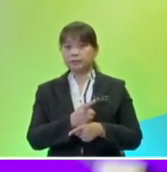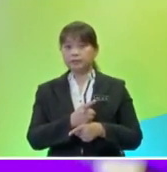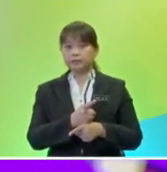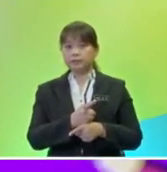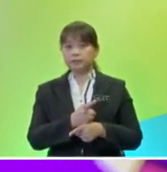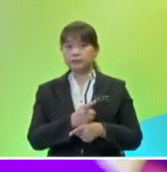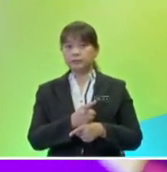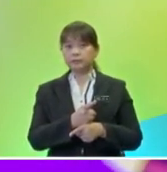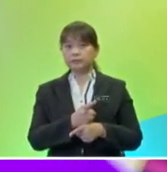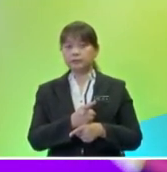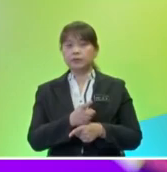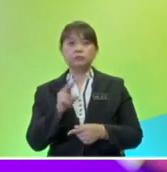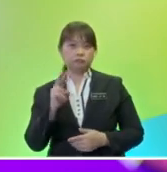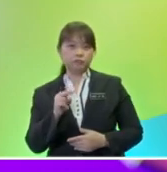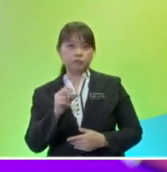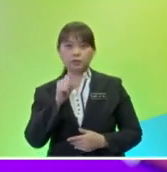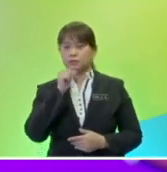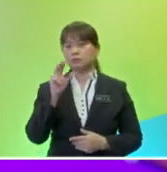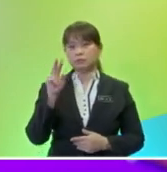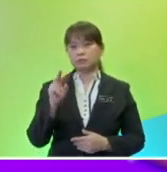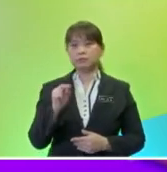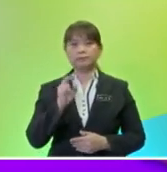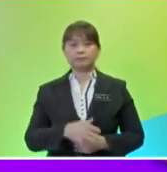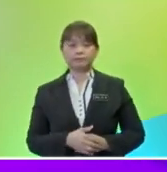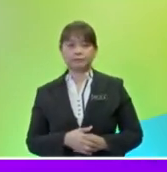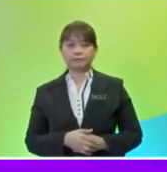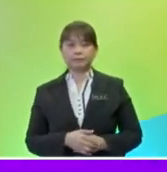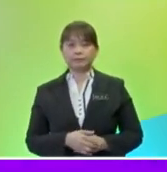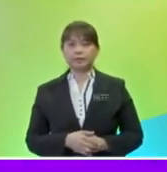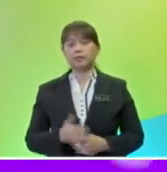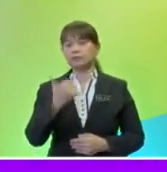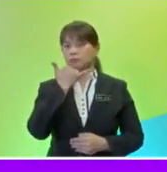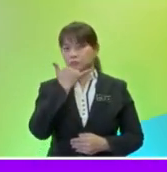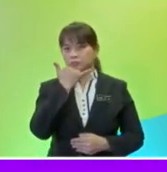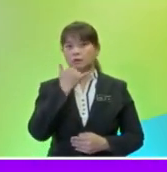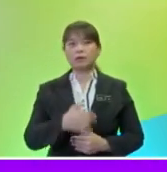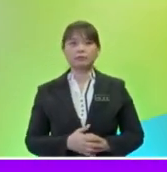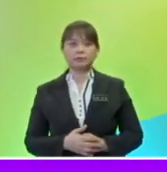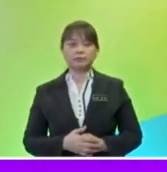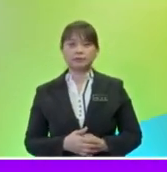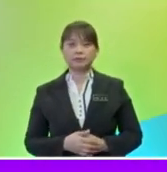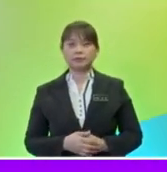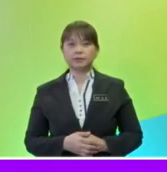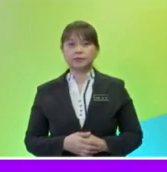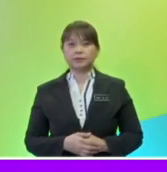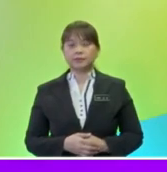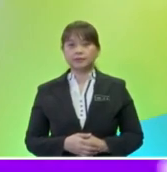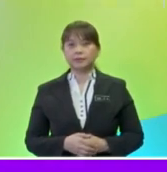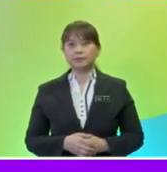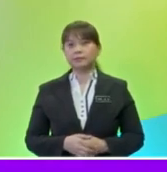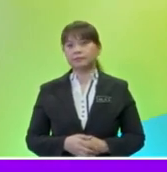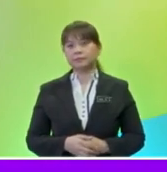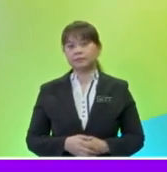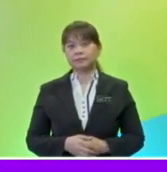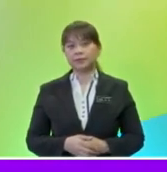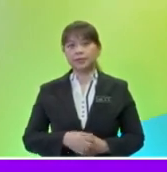middle. No, it's not. This is the ring magnet. That's a wrong destination train. Can I try again? Yes, you may. Okay, choco,